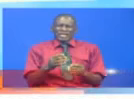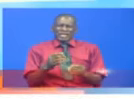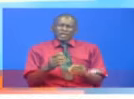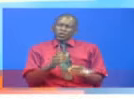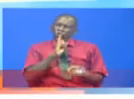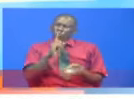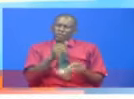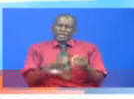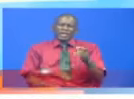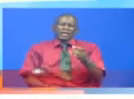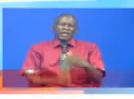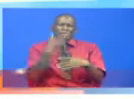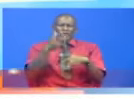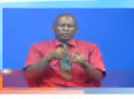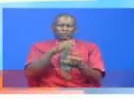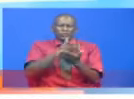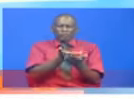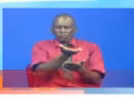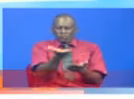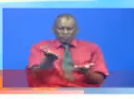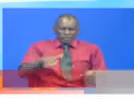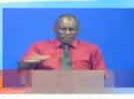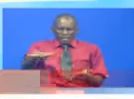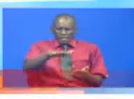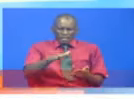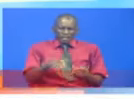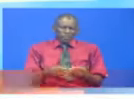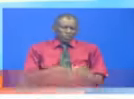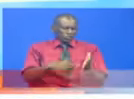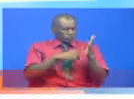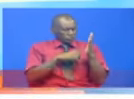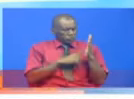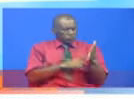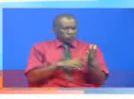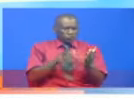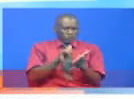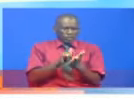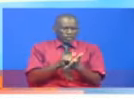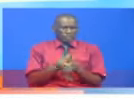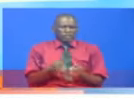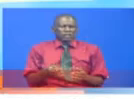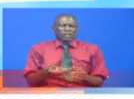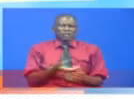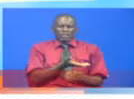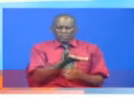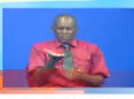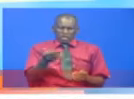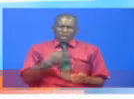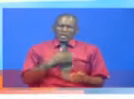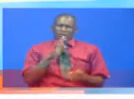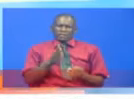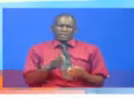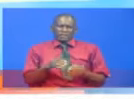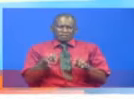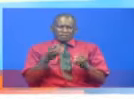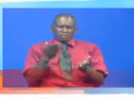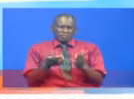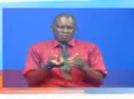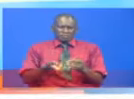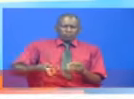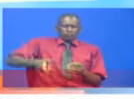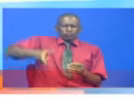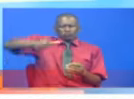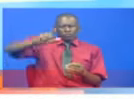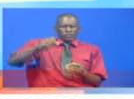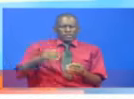are coming out from some of these places to indicate to us that there has been a sort of a surge in